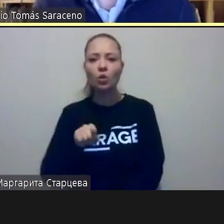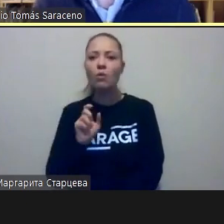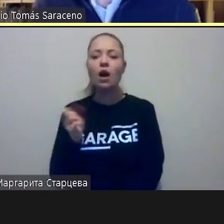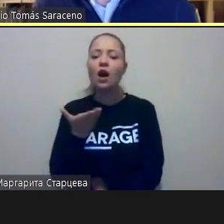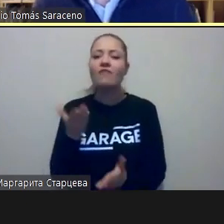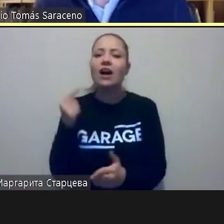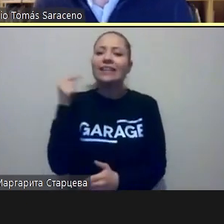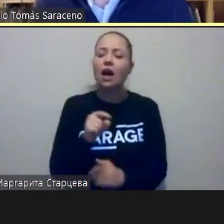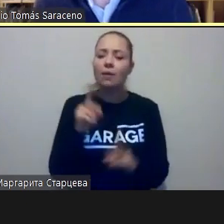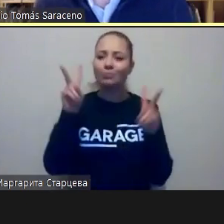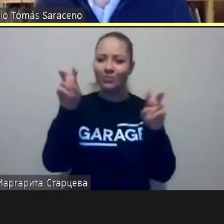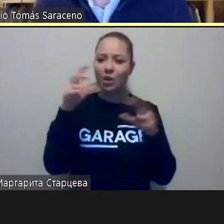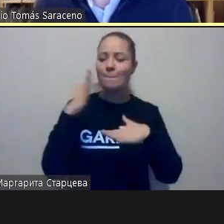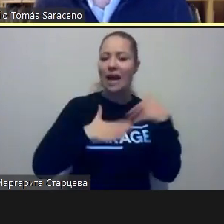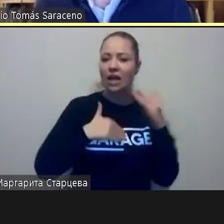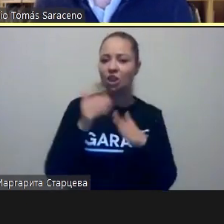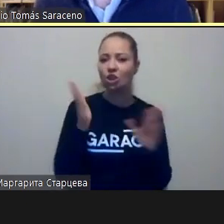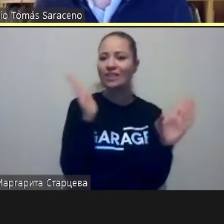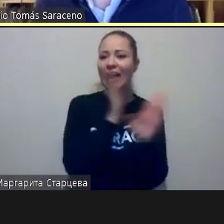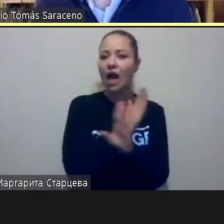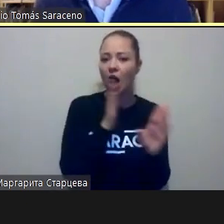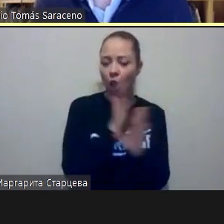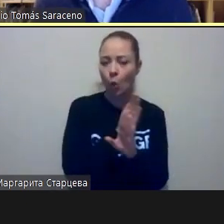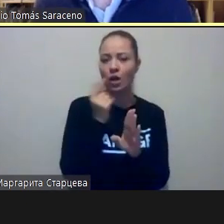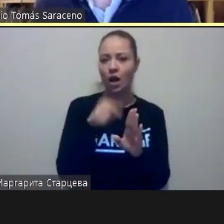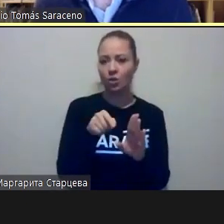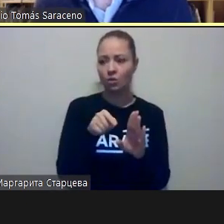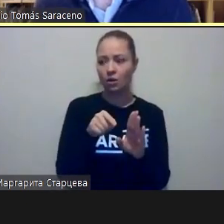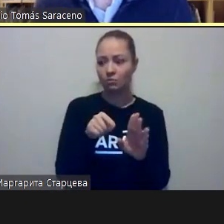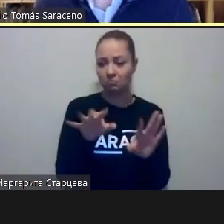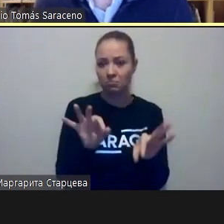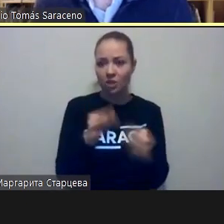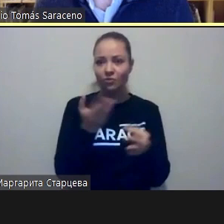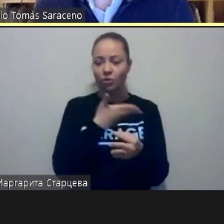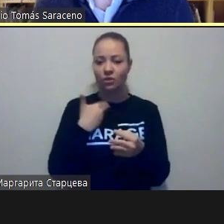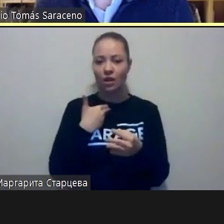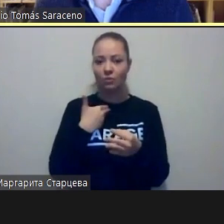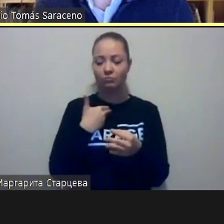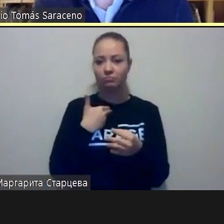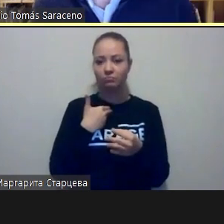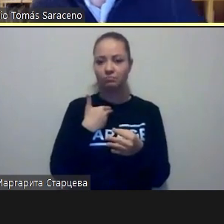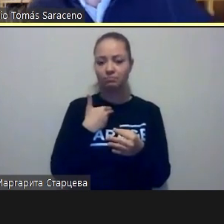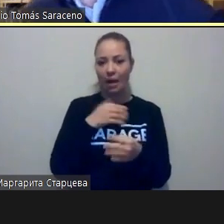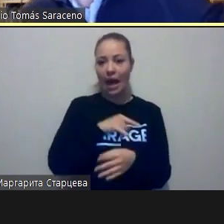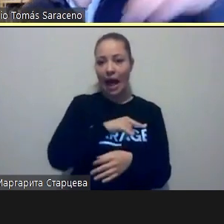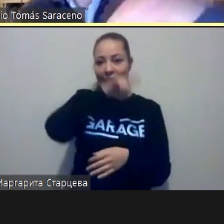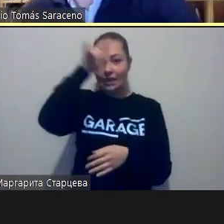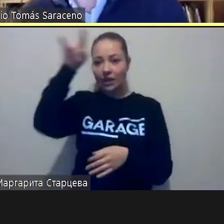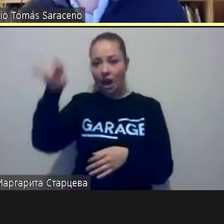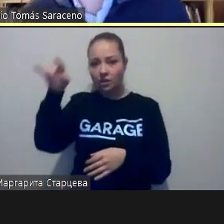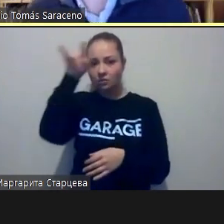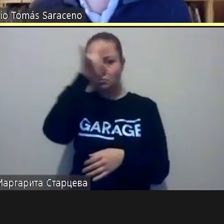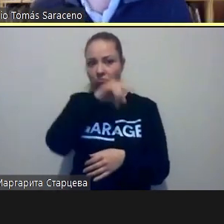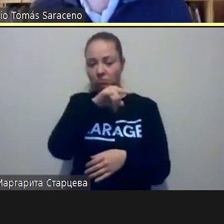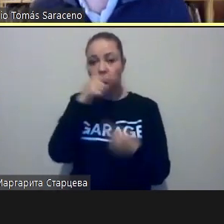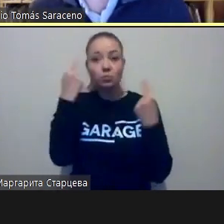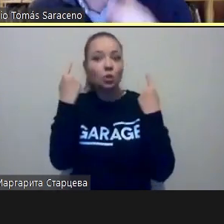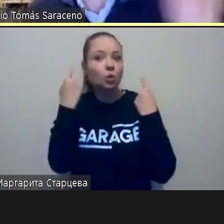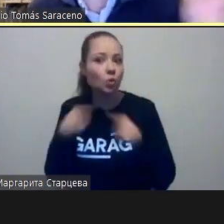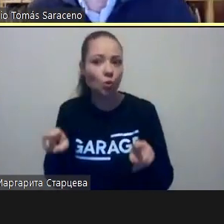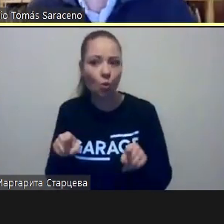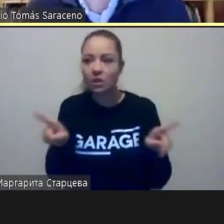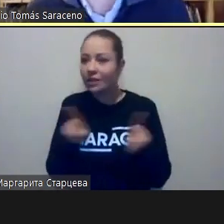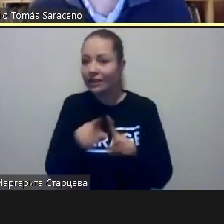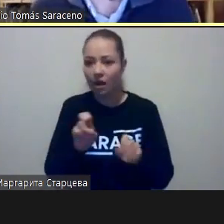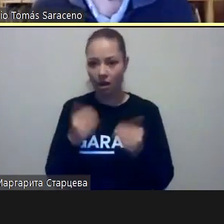differently. And needless to say, is you know, it will come back, you know, at the end of the talk, and then you will tell